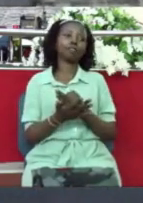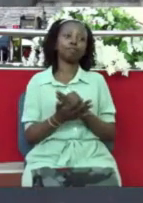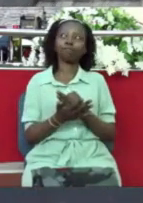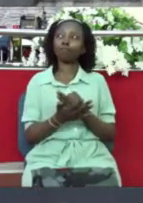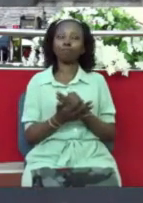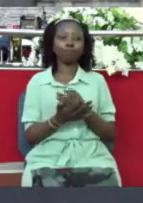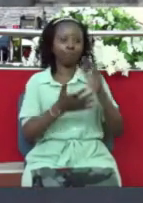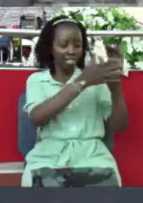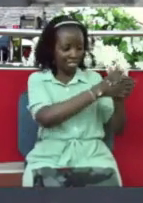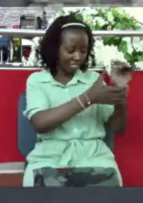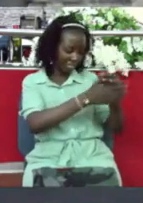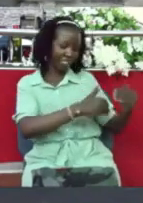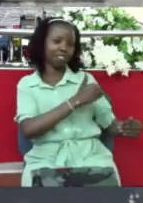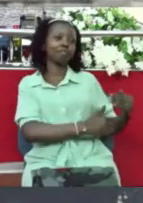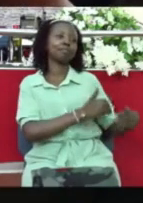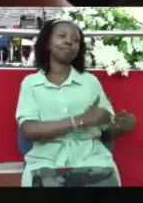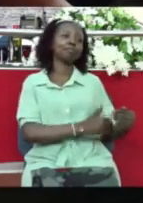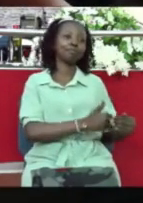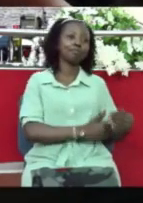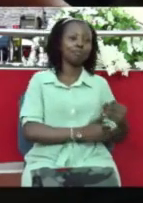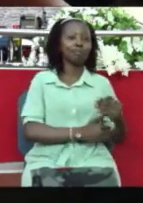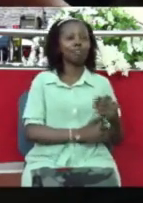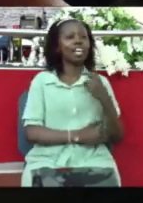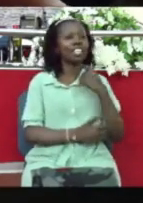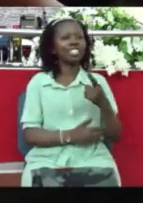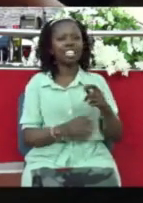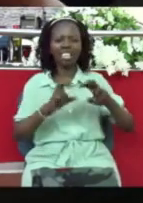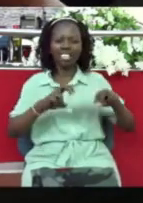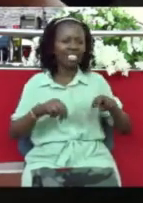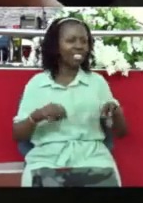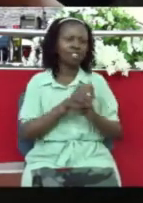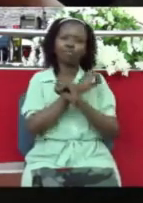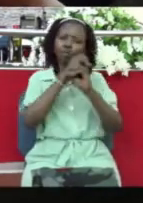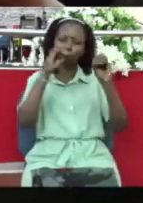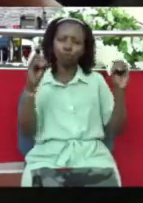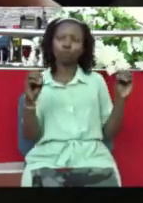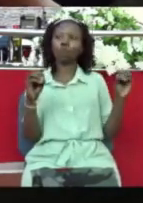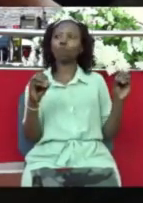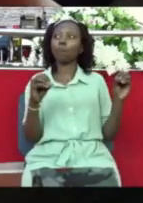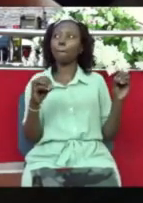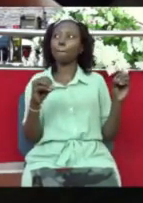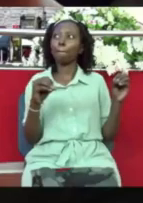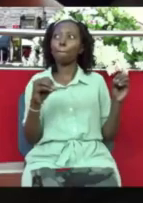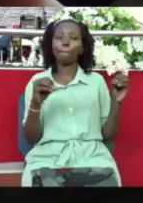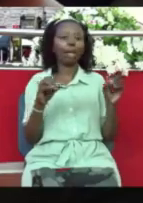Salimia jirani yako. Say hi to your neighbor. Mwambie, hautakiwi kutafuta MP wenu. Tell them that you're not supposed to look for your MP.